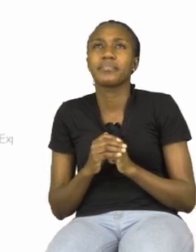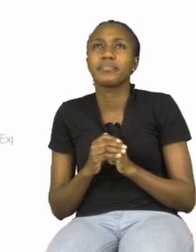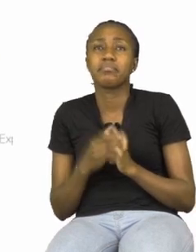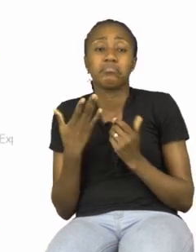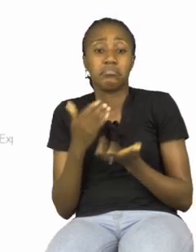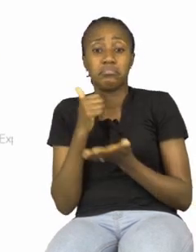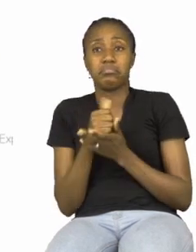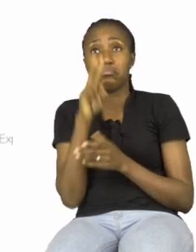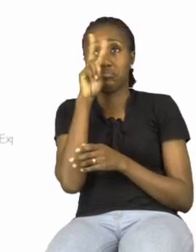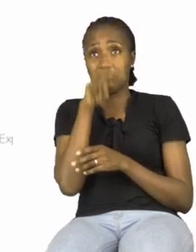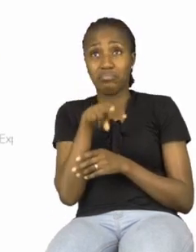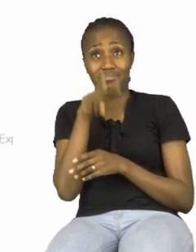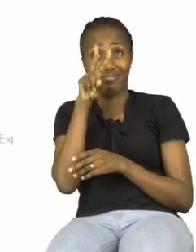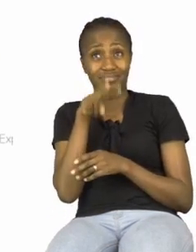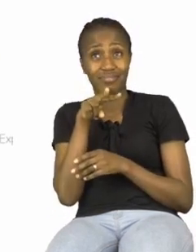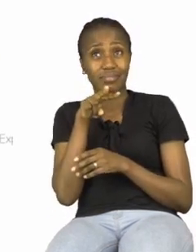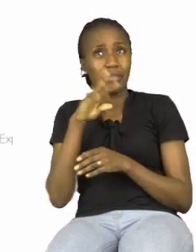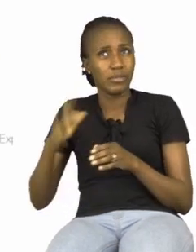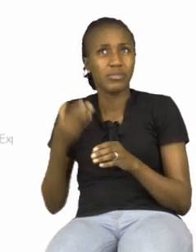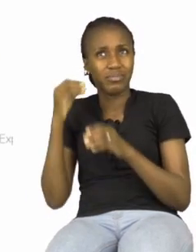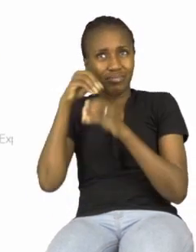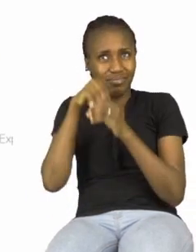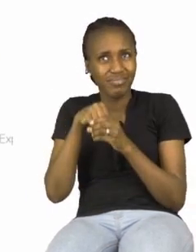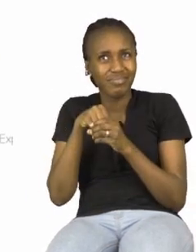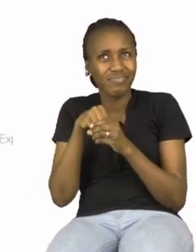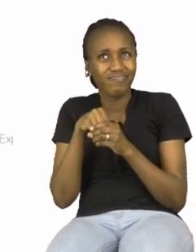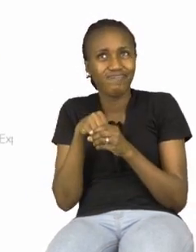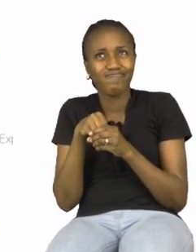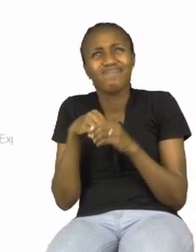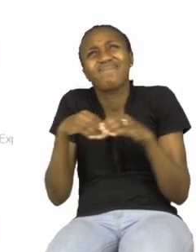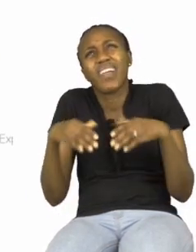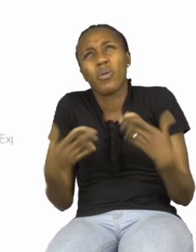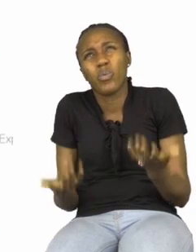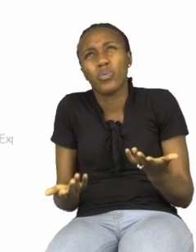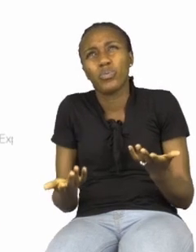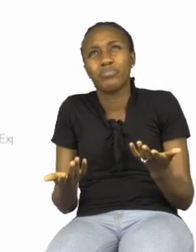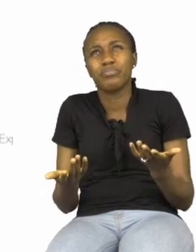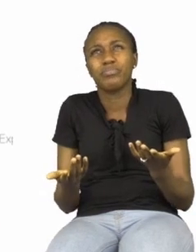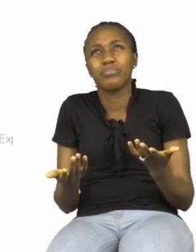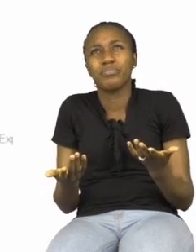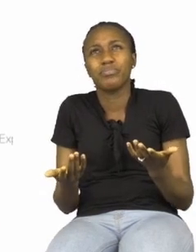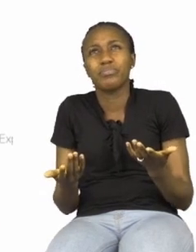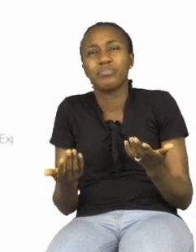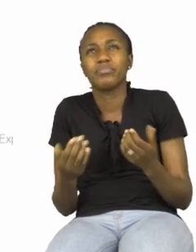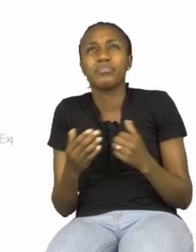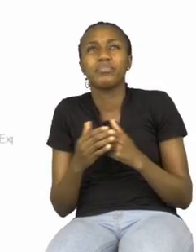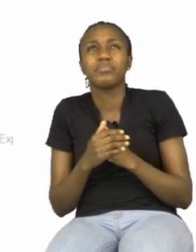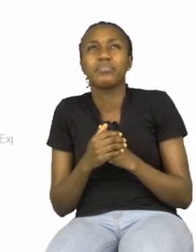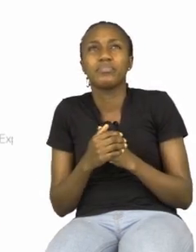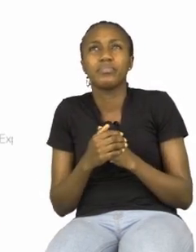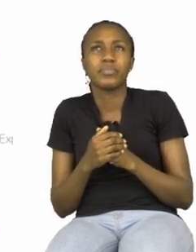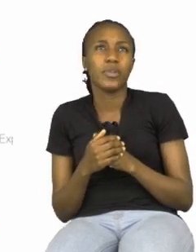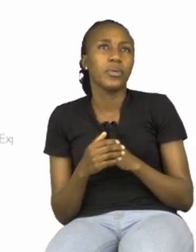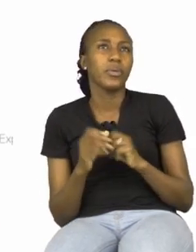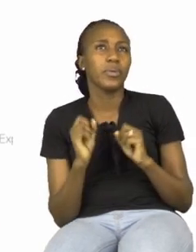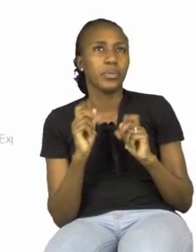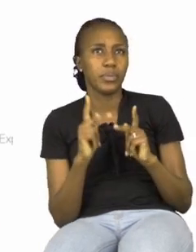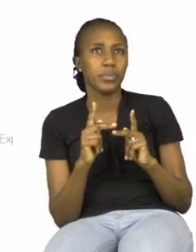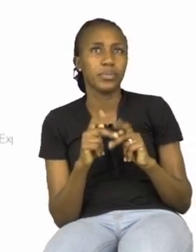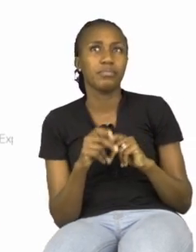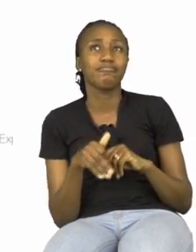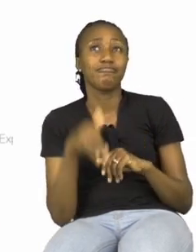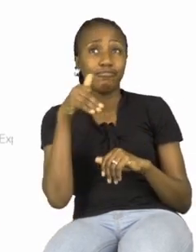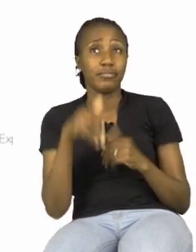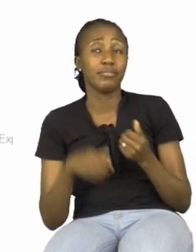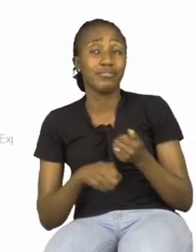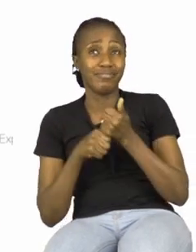want to become a hockey star, or you have a hockey team, you want to register somewhere, What do you do? Yeah, the Namibia Hockey